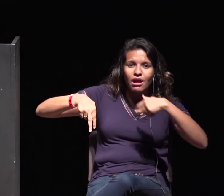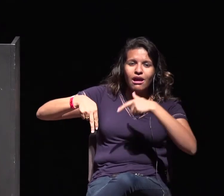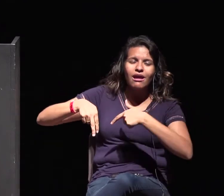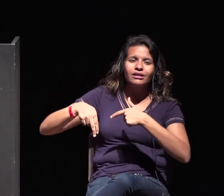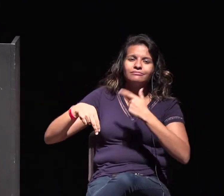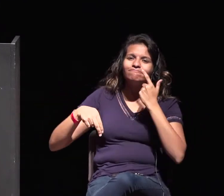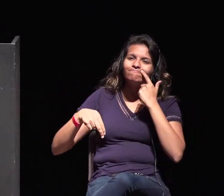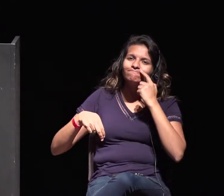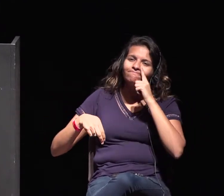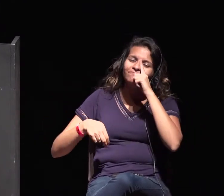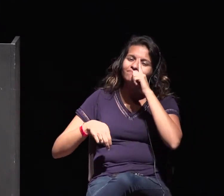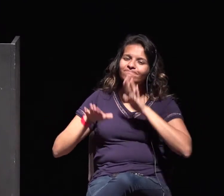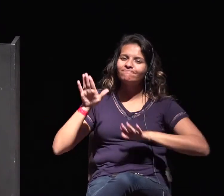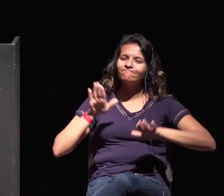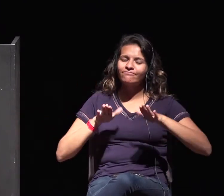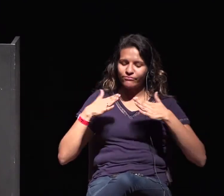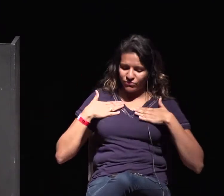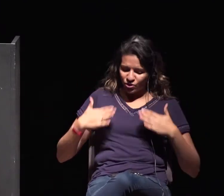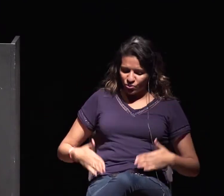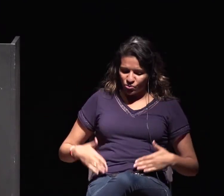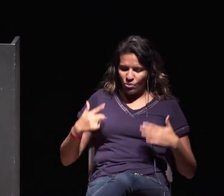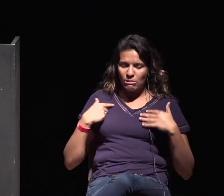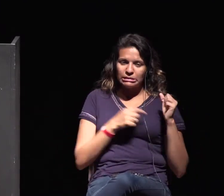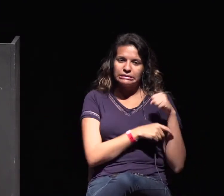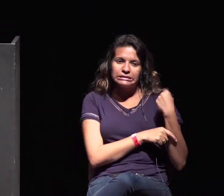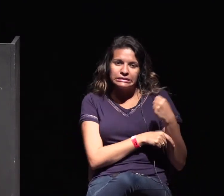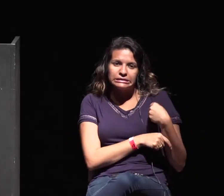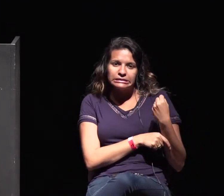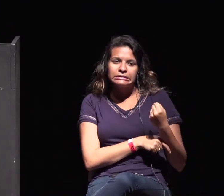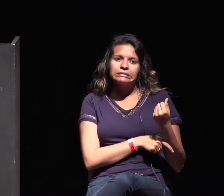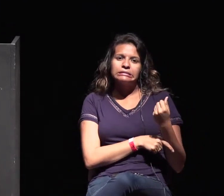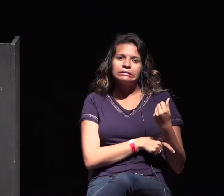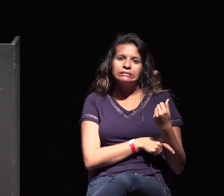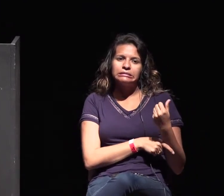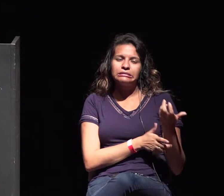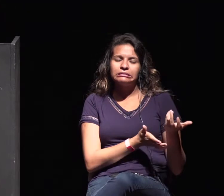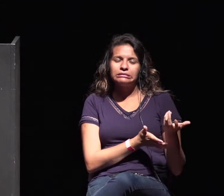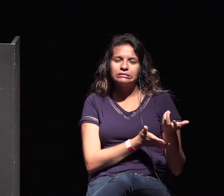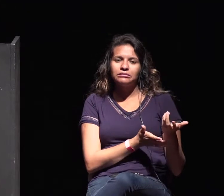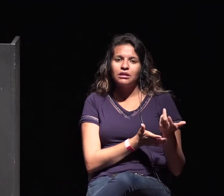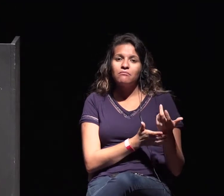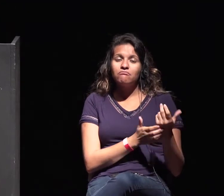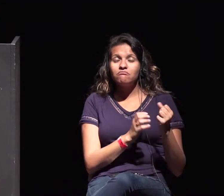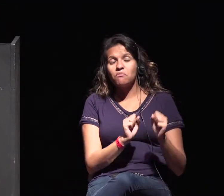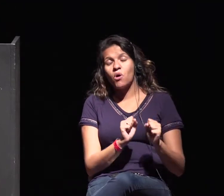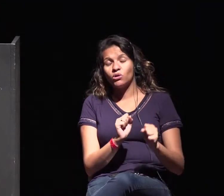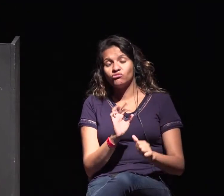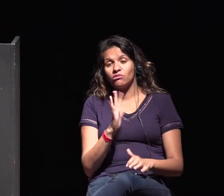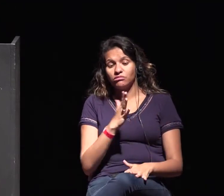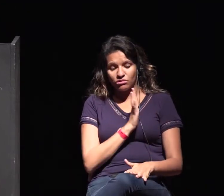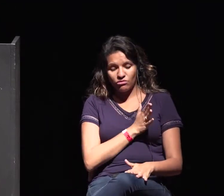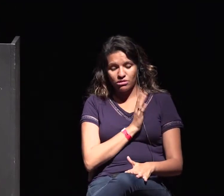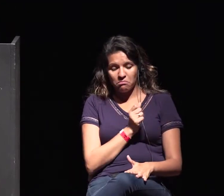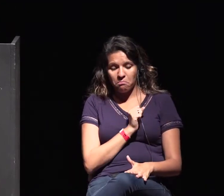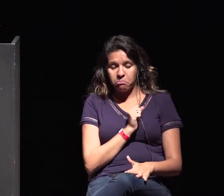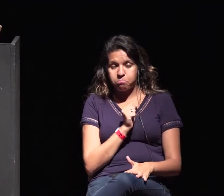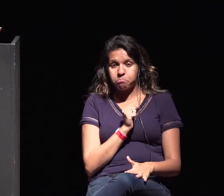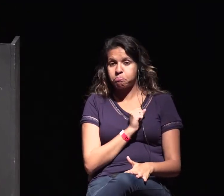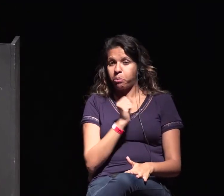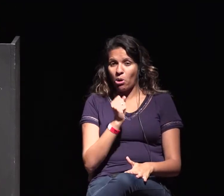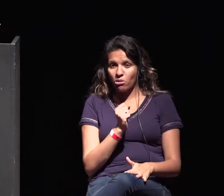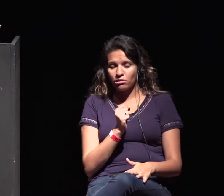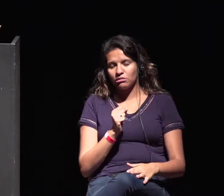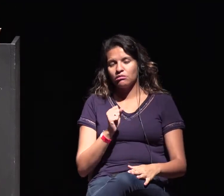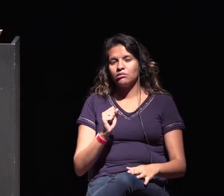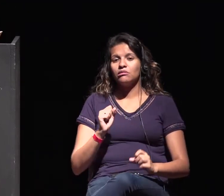the everyday person to participate in, as it could induce heart attacks or harm your muscles. But inspired by